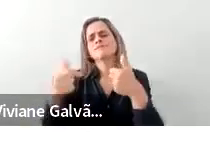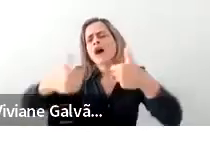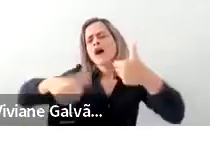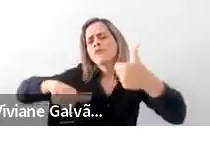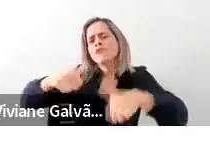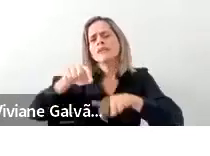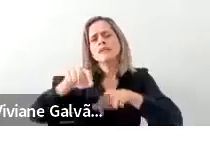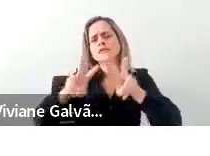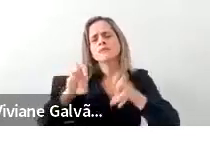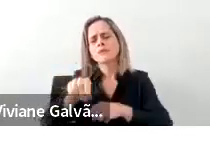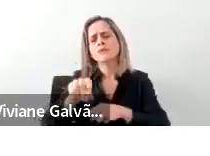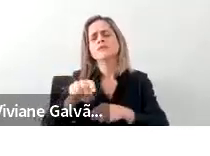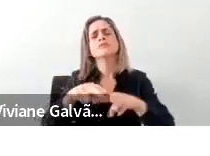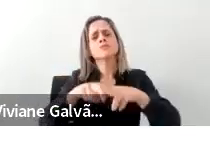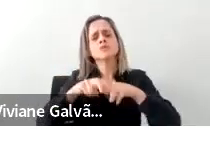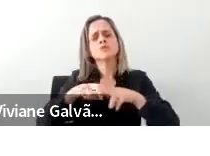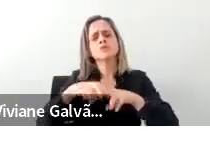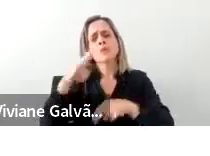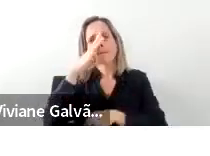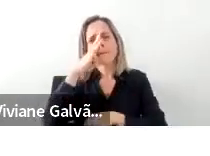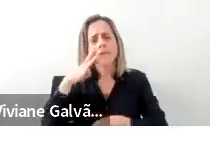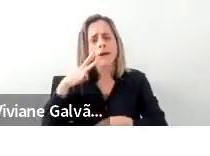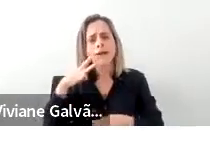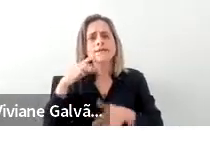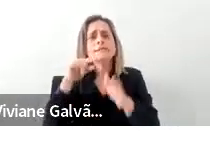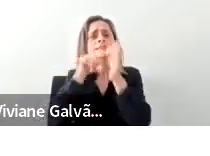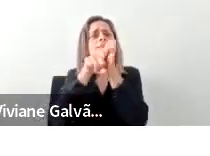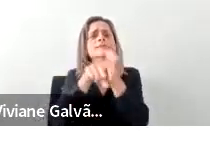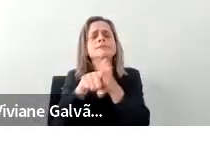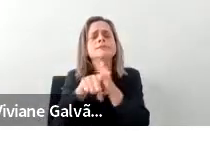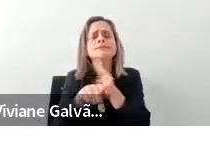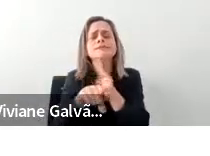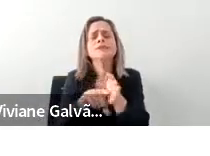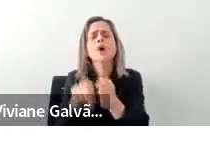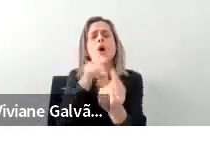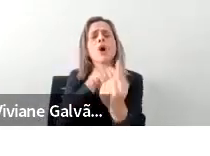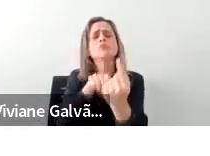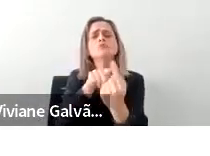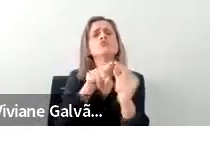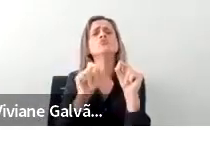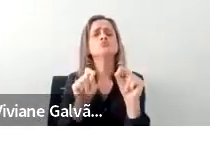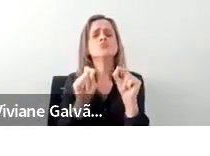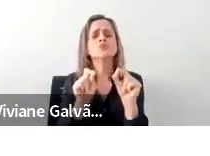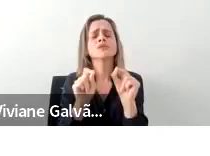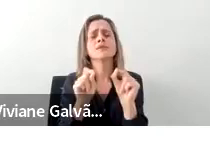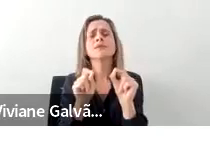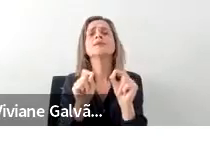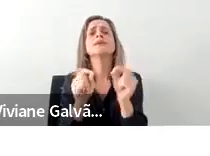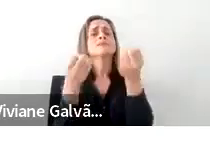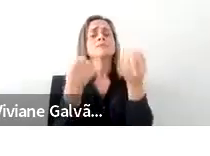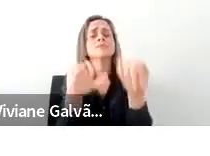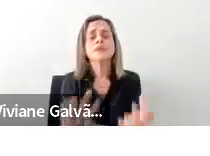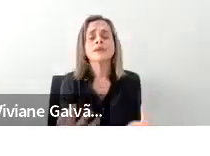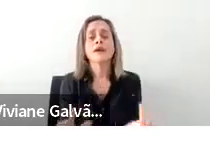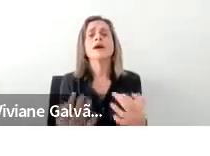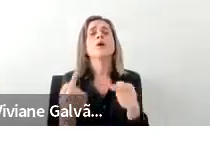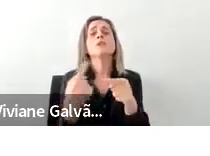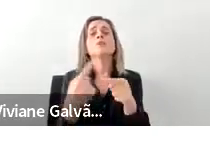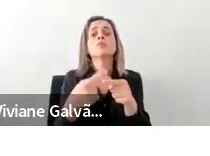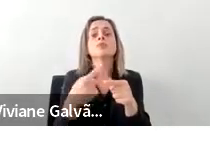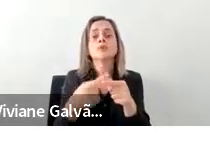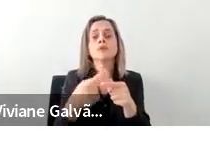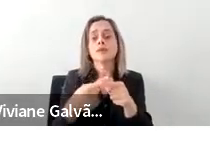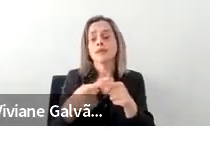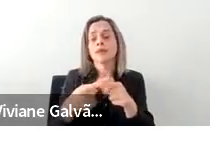asking why. Why does human productive activity take these absurd